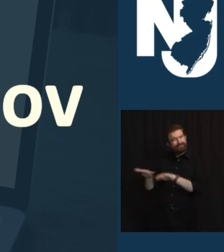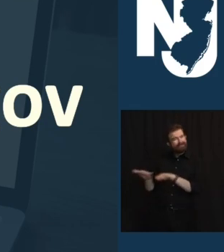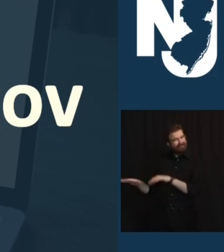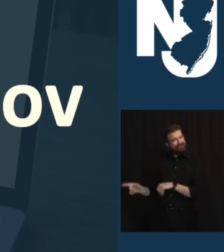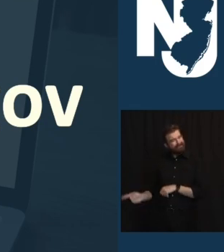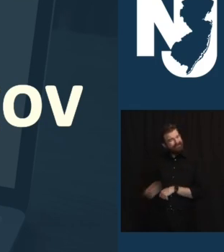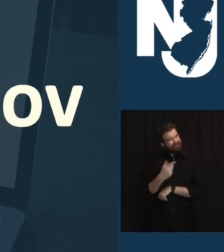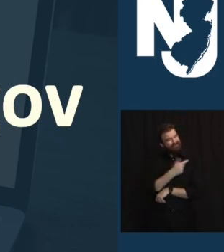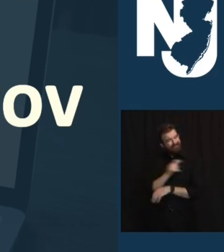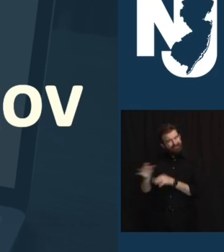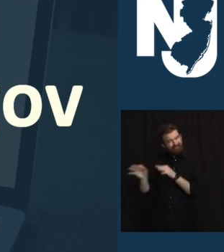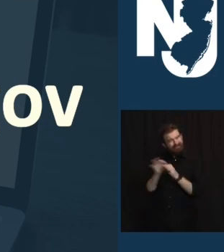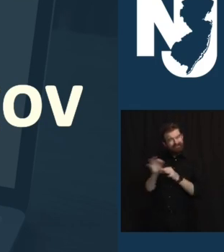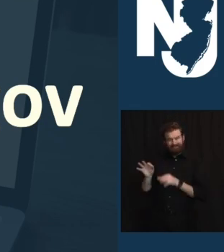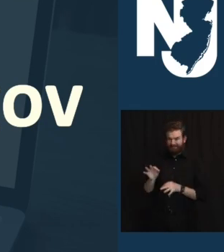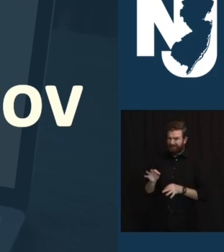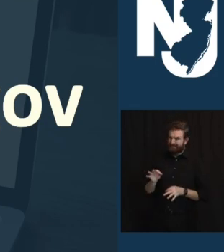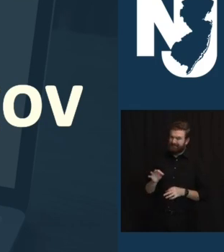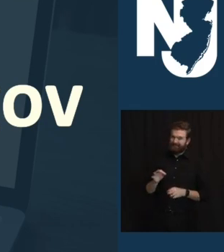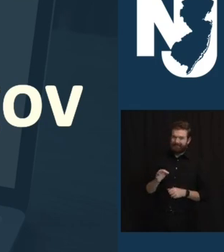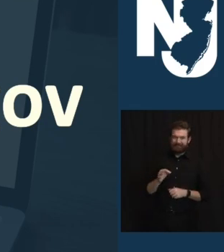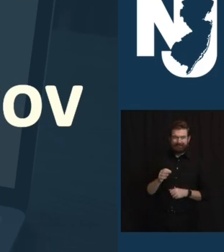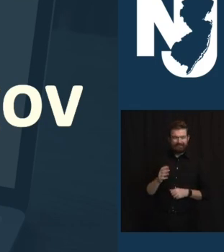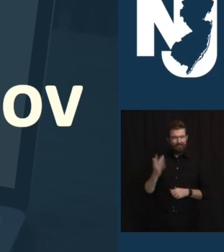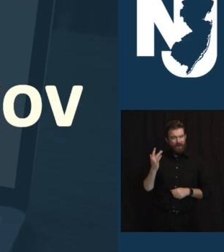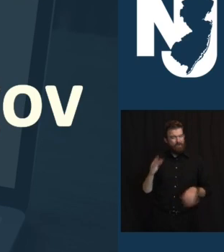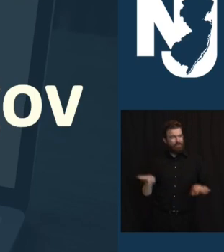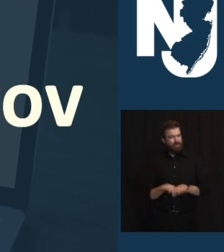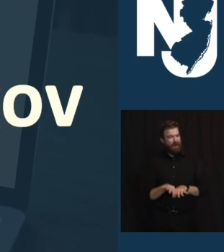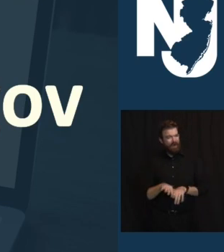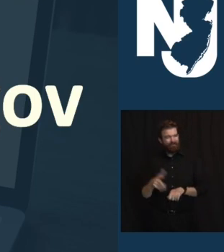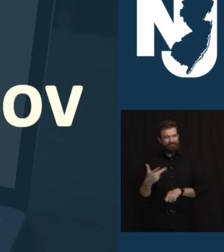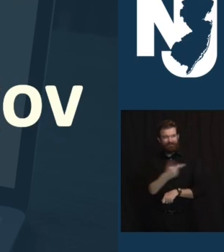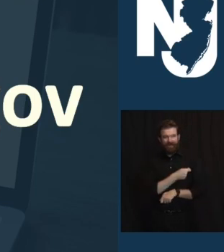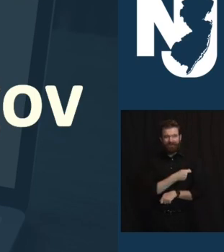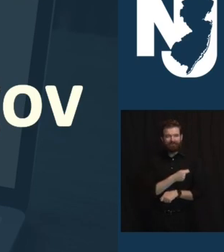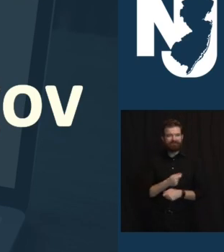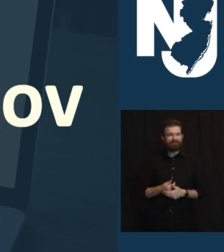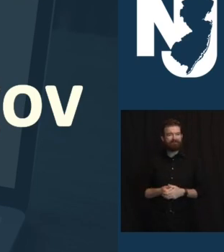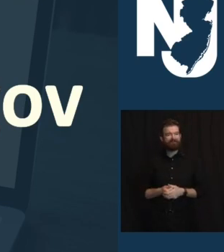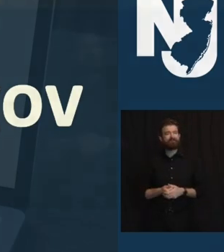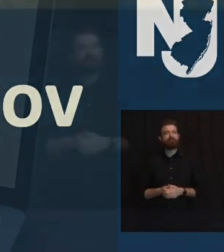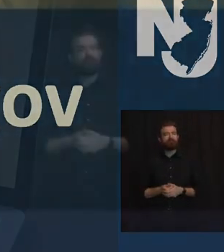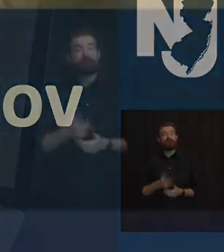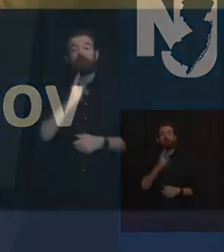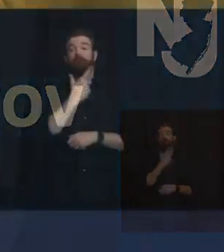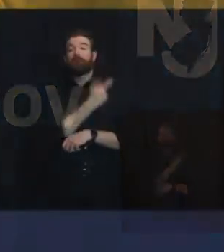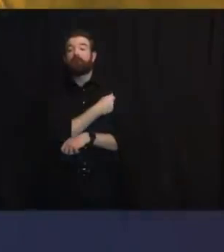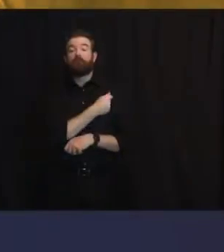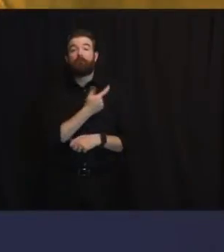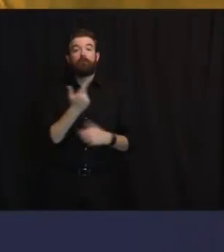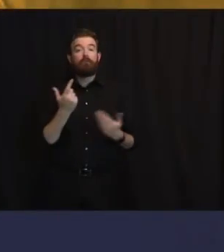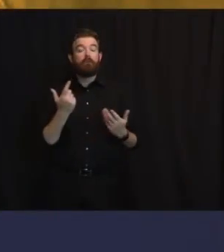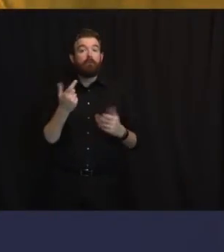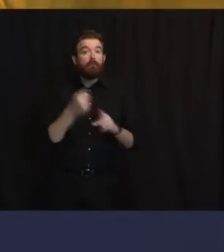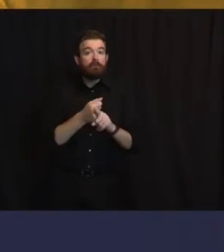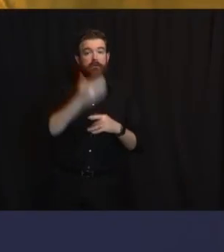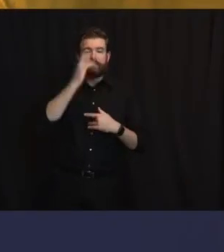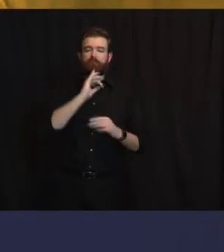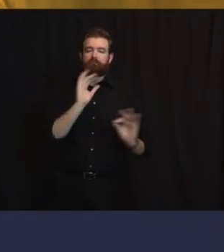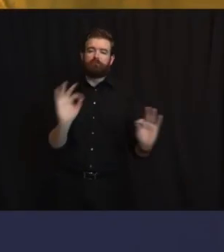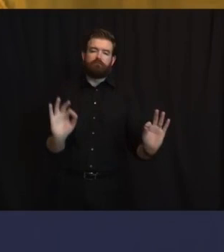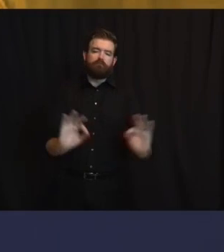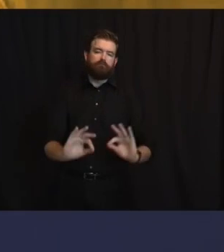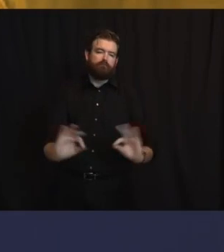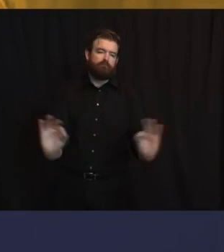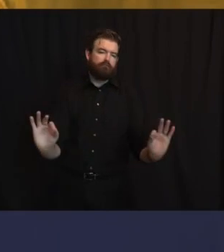risk associated with getting vaccinated. Getting vaccinated and helping us reach our goals will open up as many more degrees of freedom